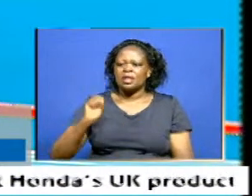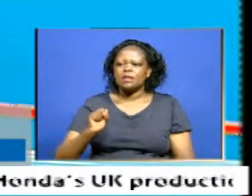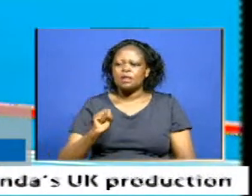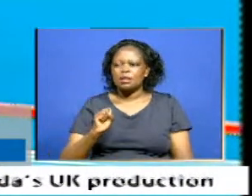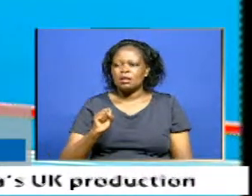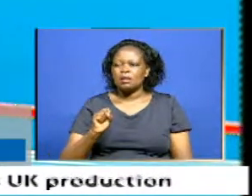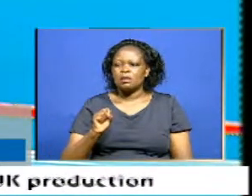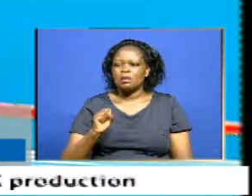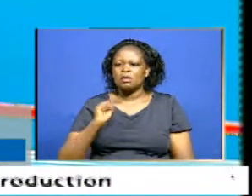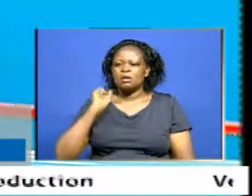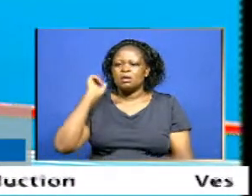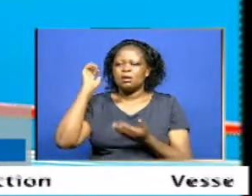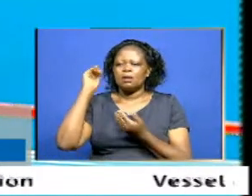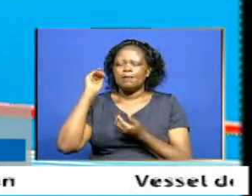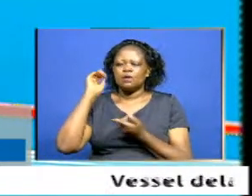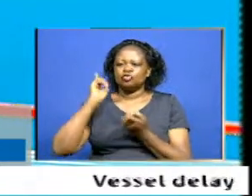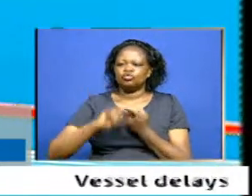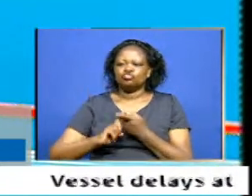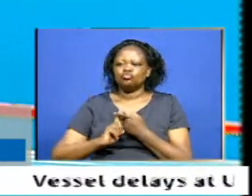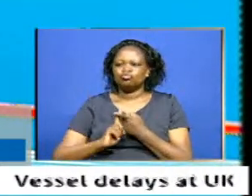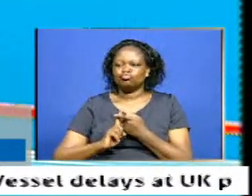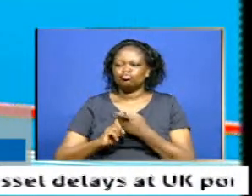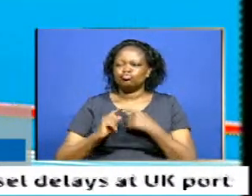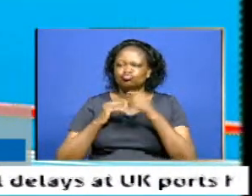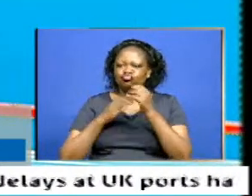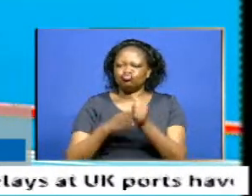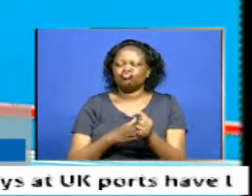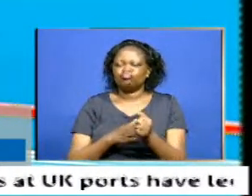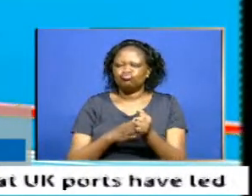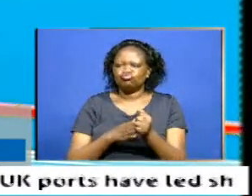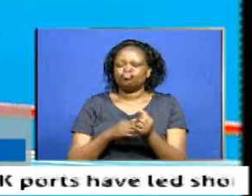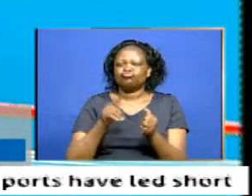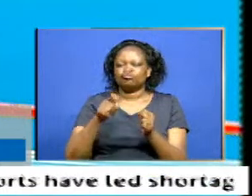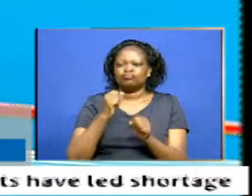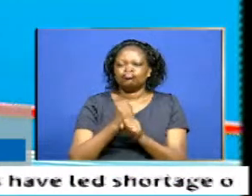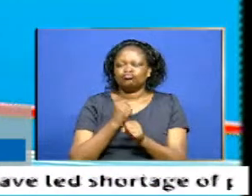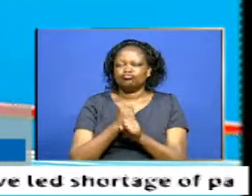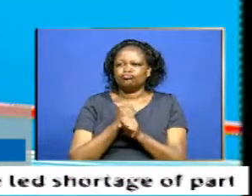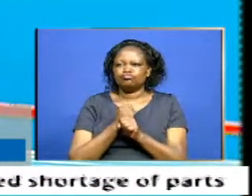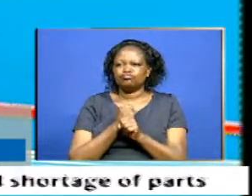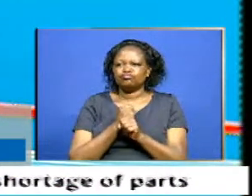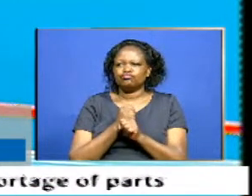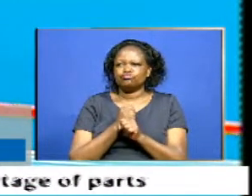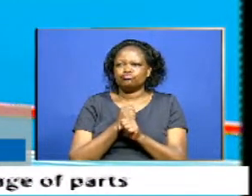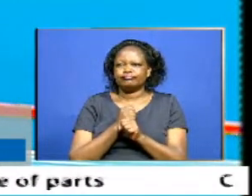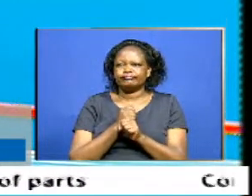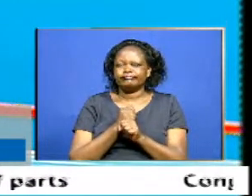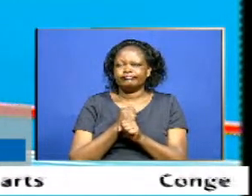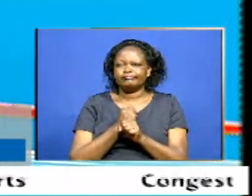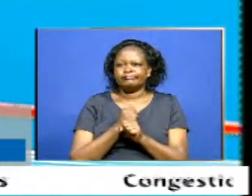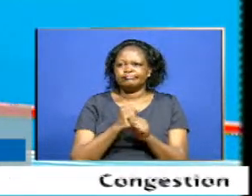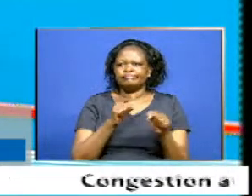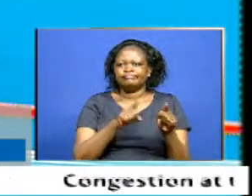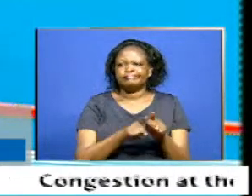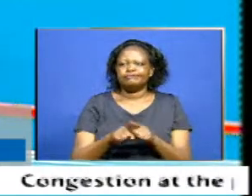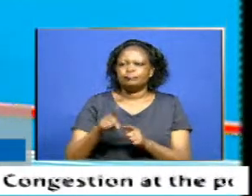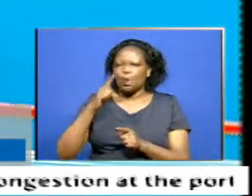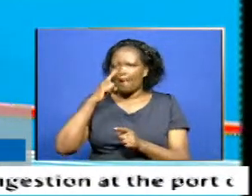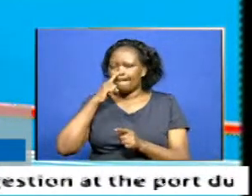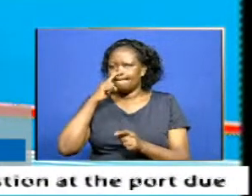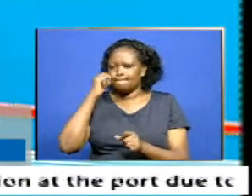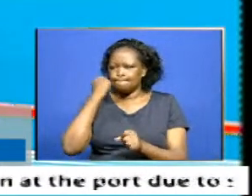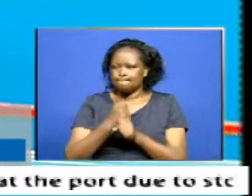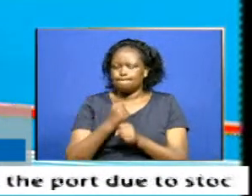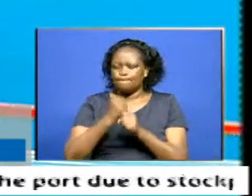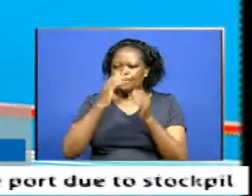Balala is expected to lead that exercise. And of course, the domestic workers'